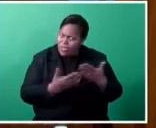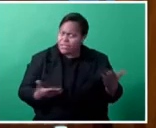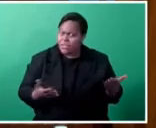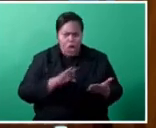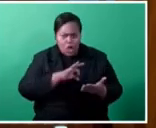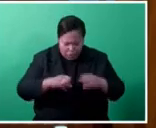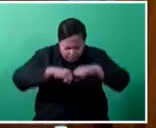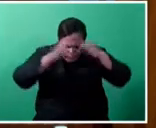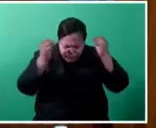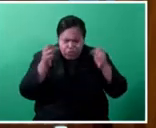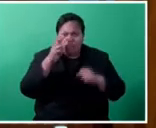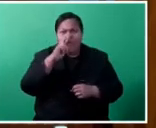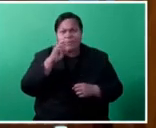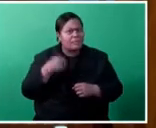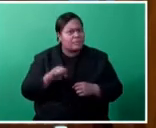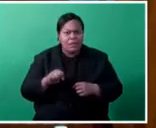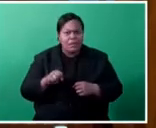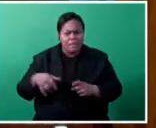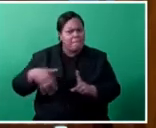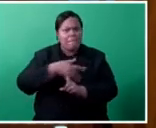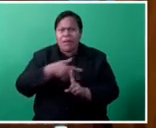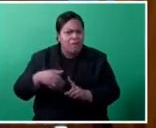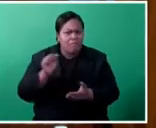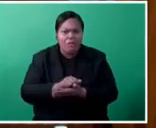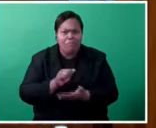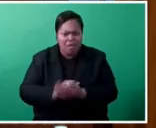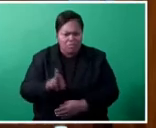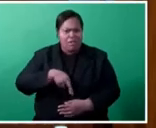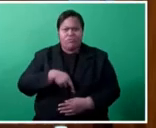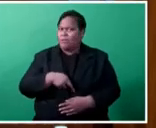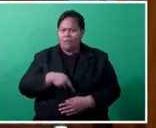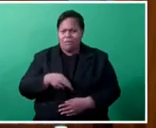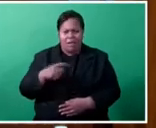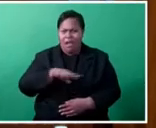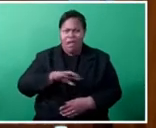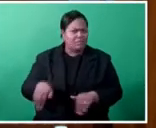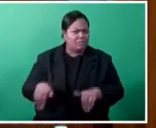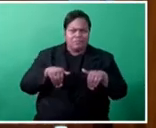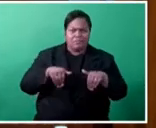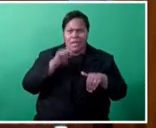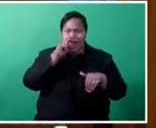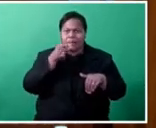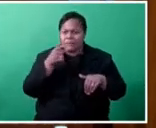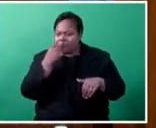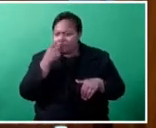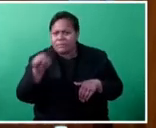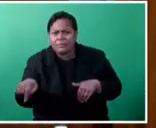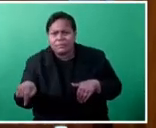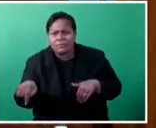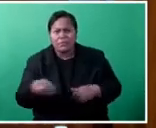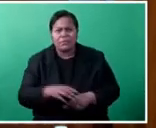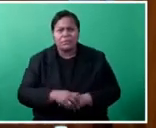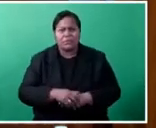ethnicity, religion, province, or their gender. It is the sole purpose of it is merit.